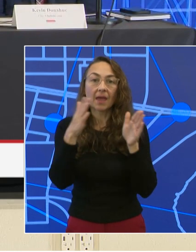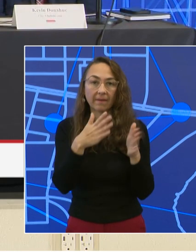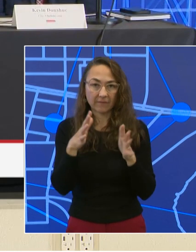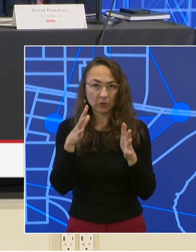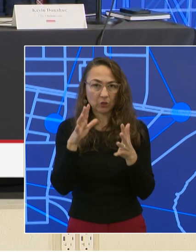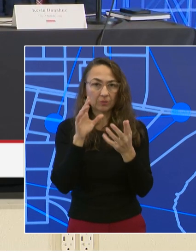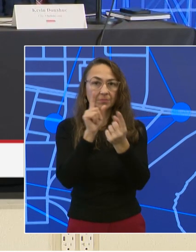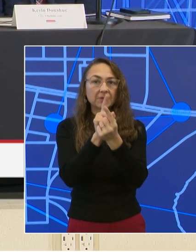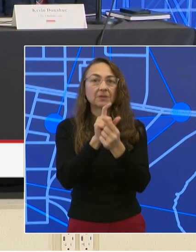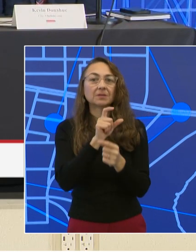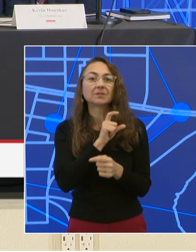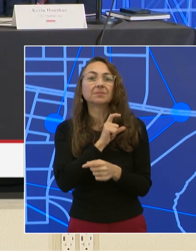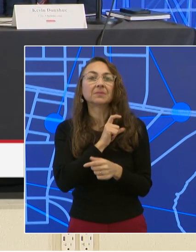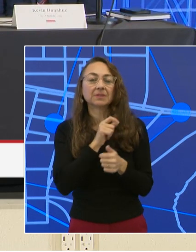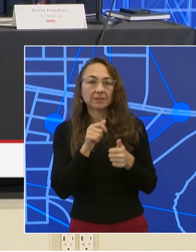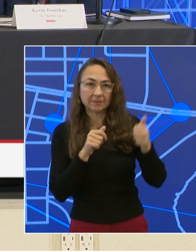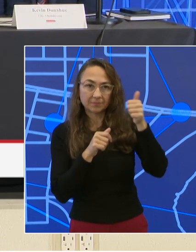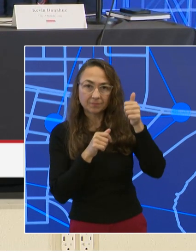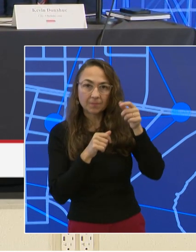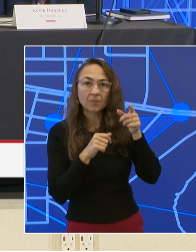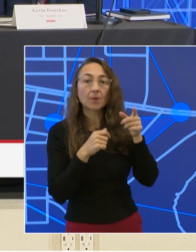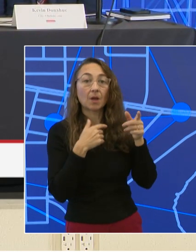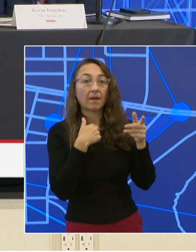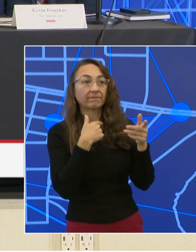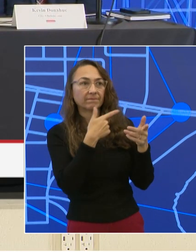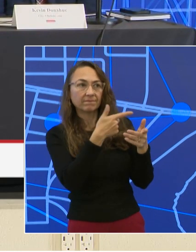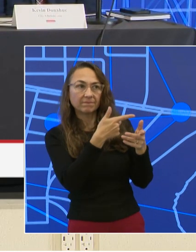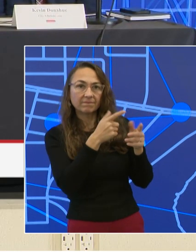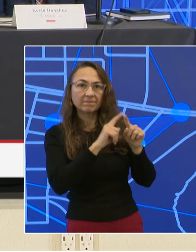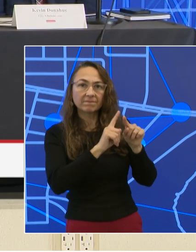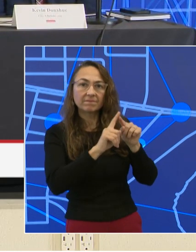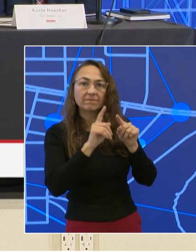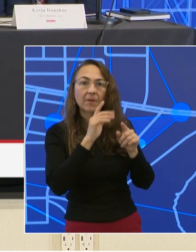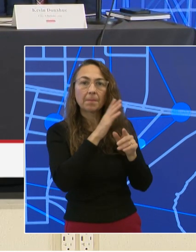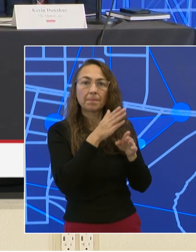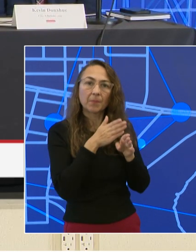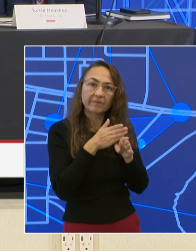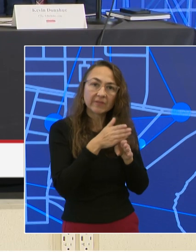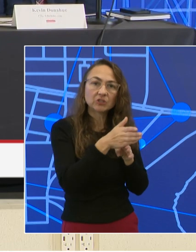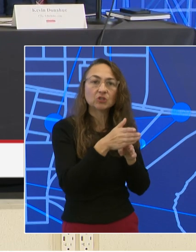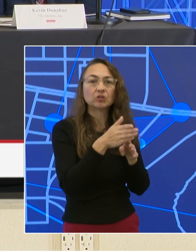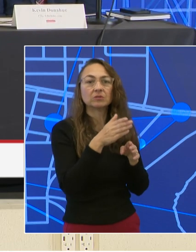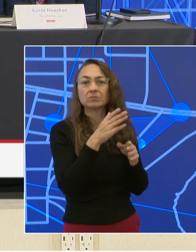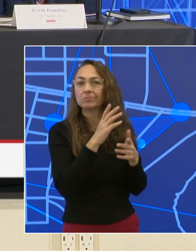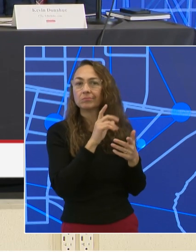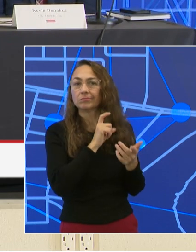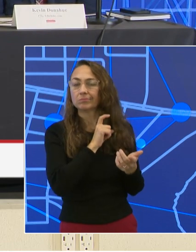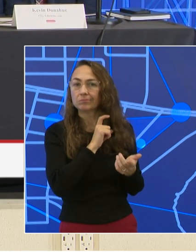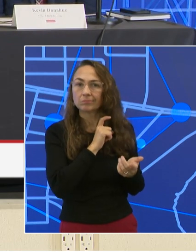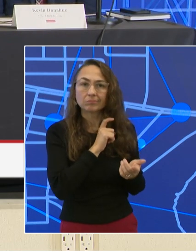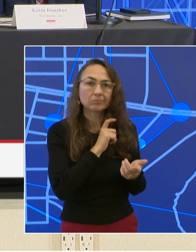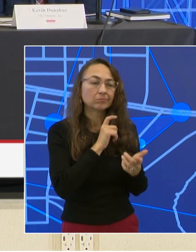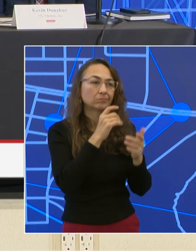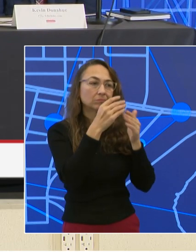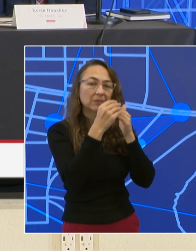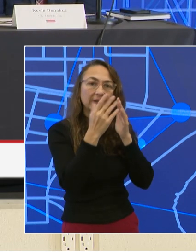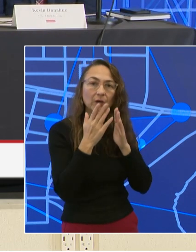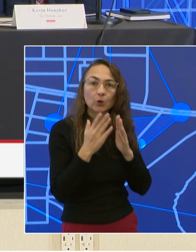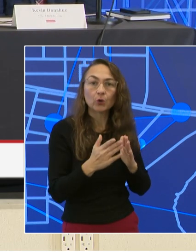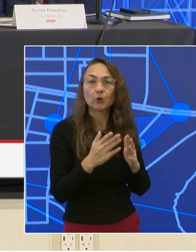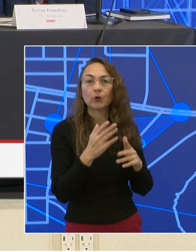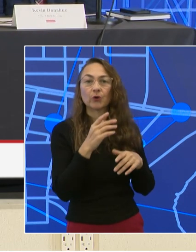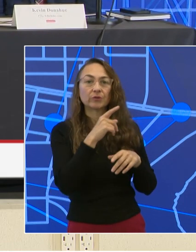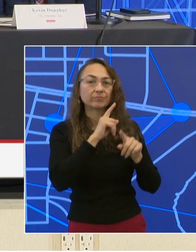were either chiefs or high-level professional folks just about from every